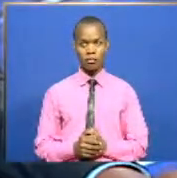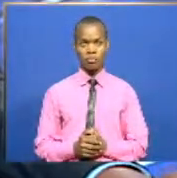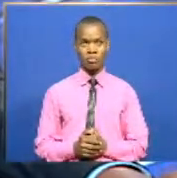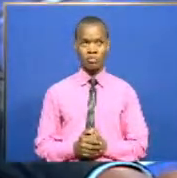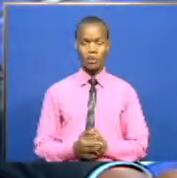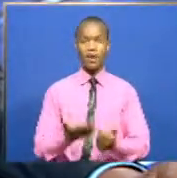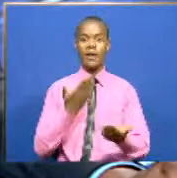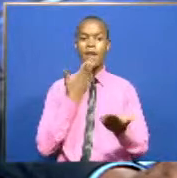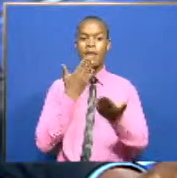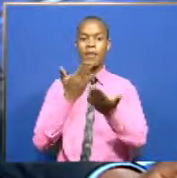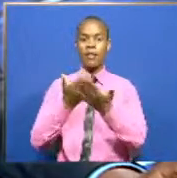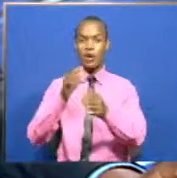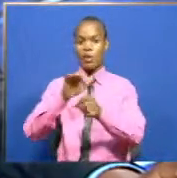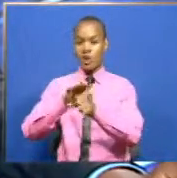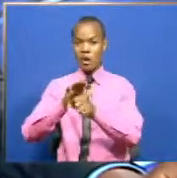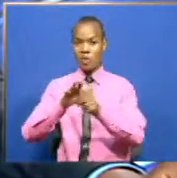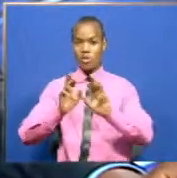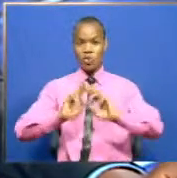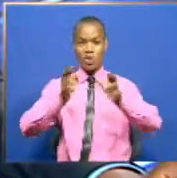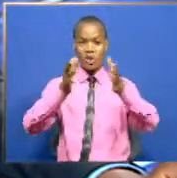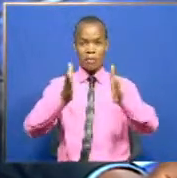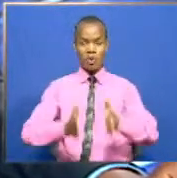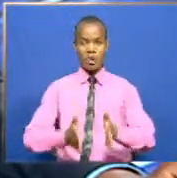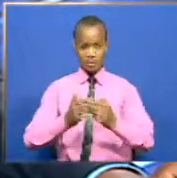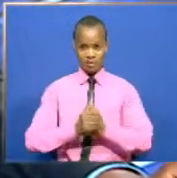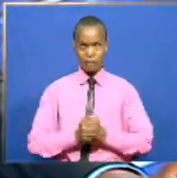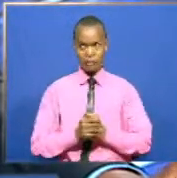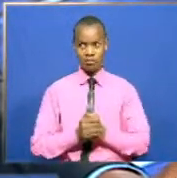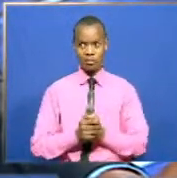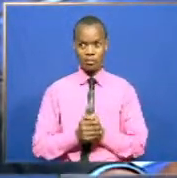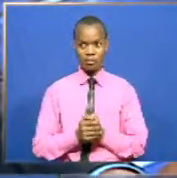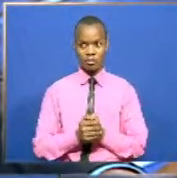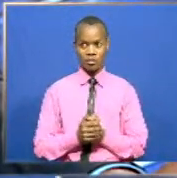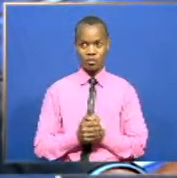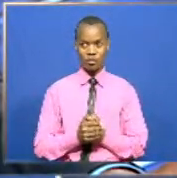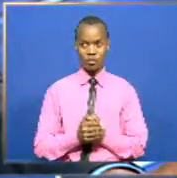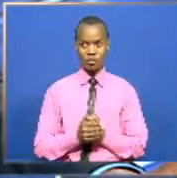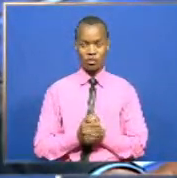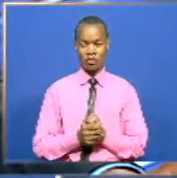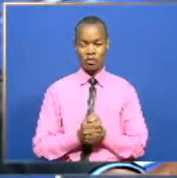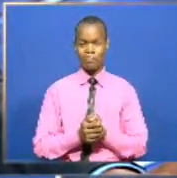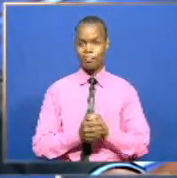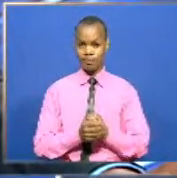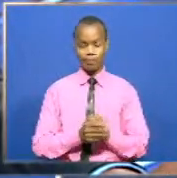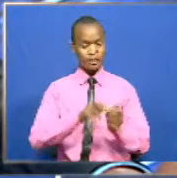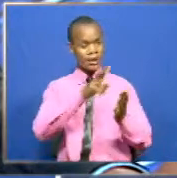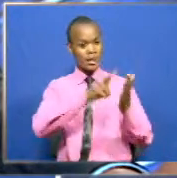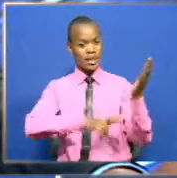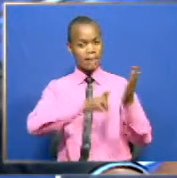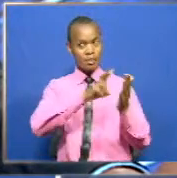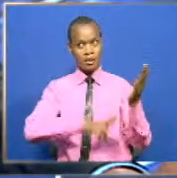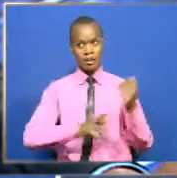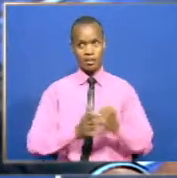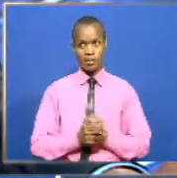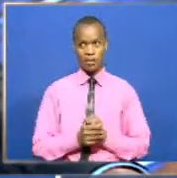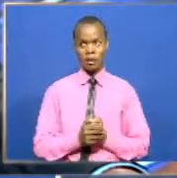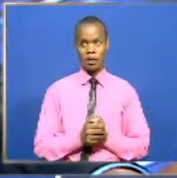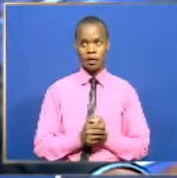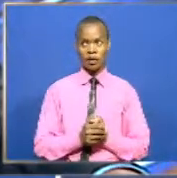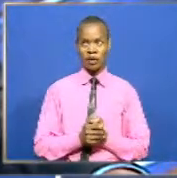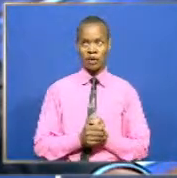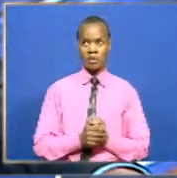Thank you very much, Suleiman Yeri, for that report. And just a quick one here. Kenya's Peres